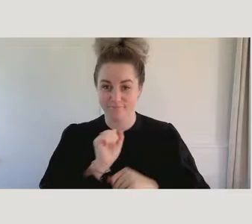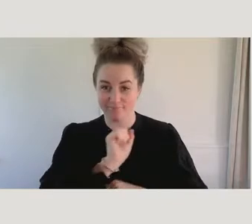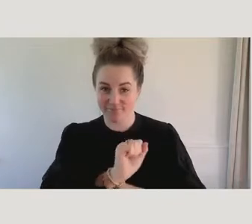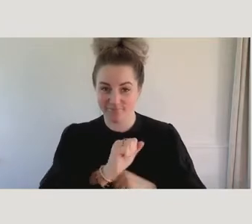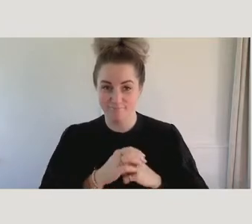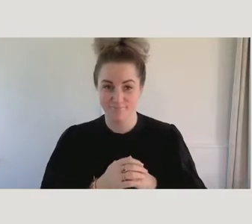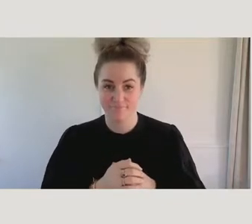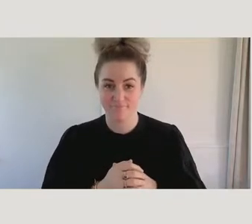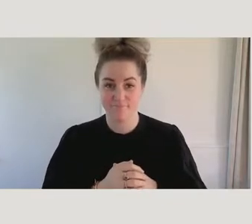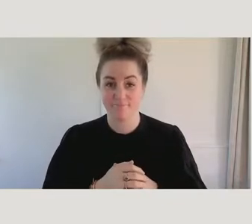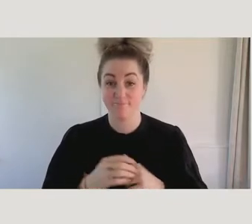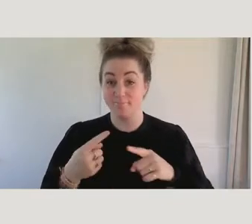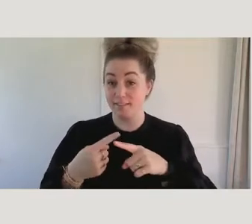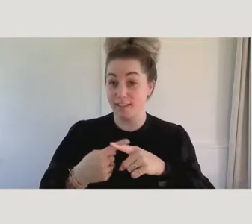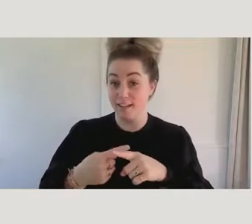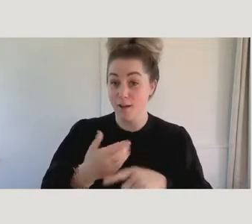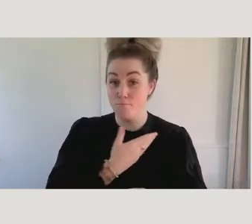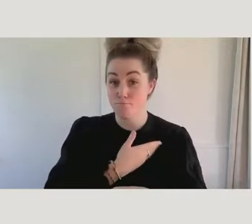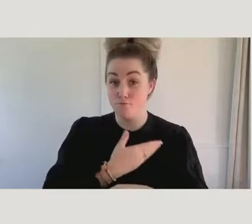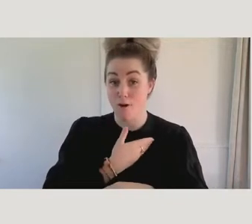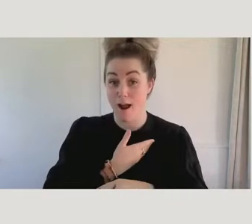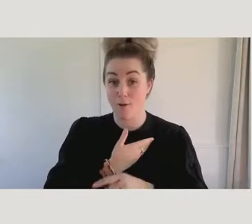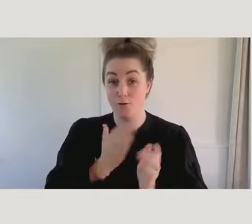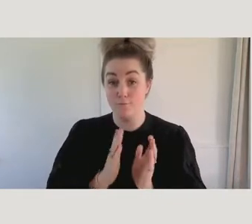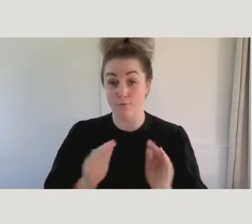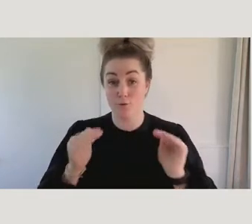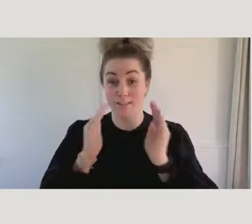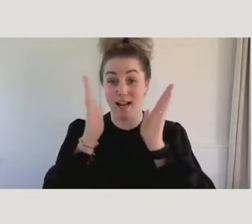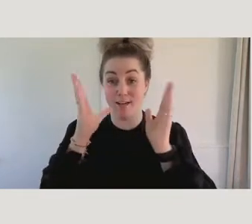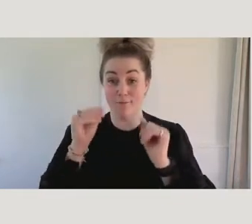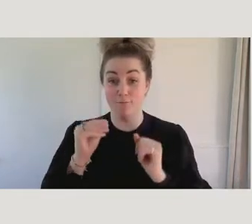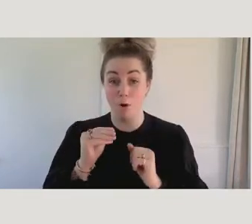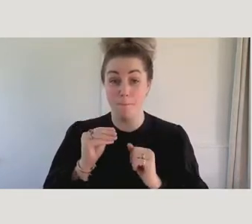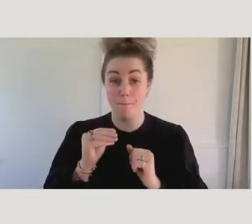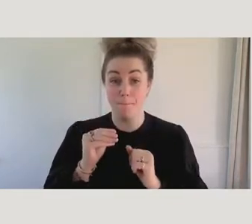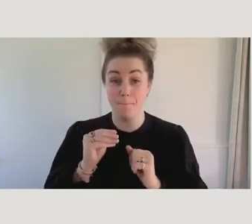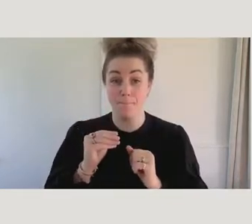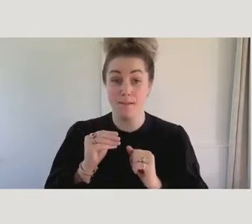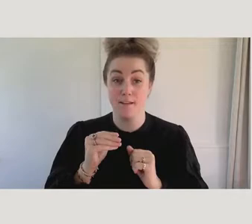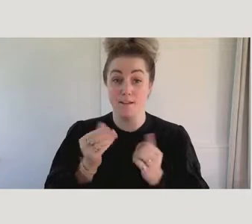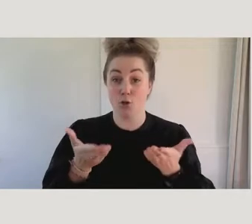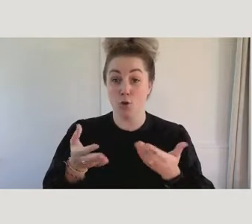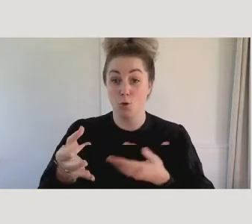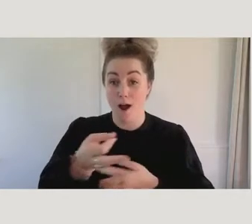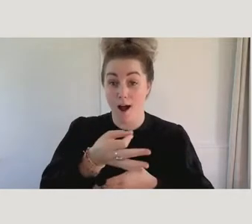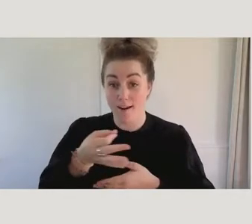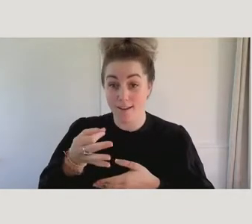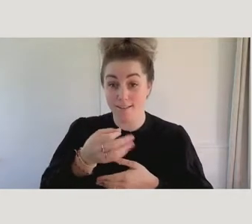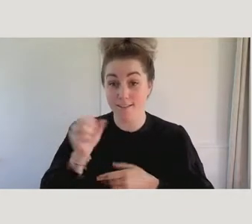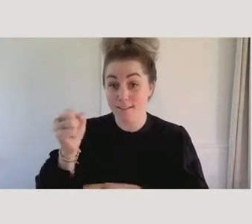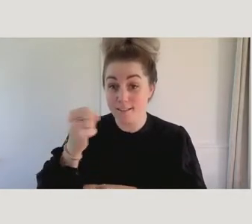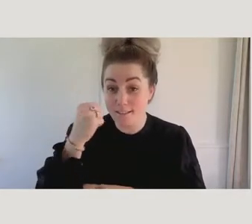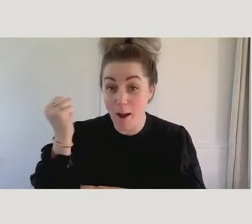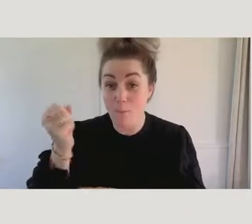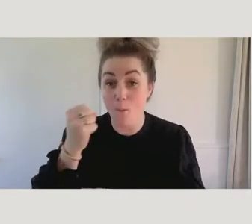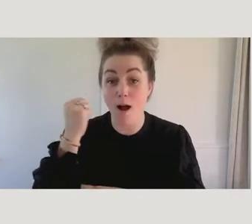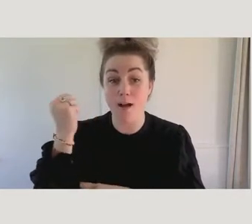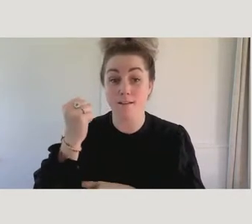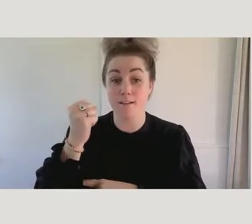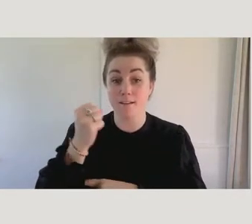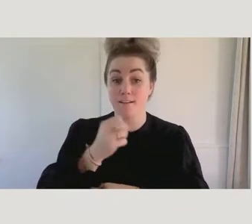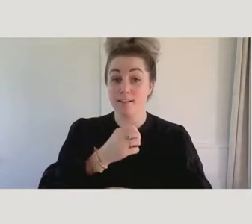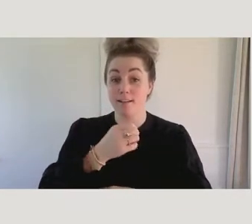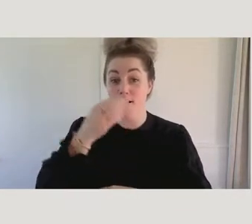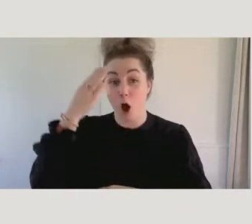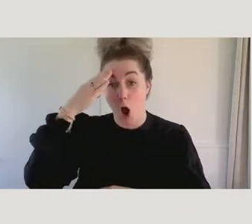I am a proud fruit salad I'm from the Cook Islands also salmon Ireland